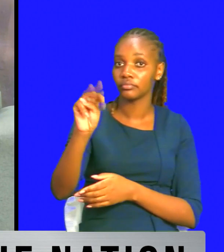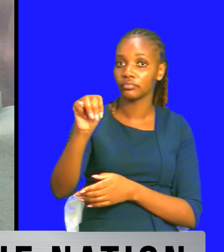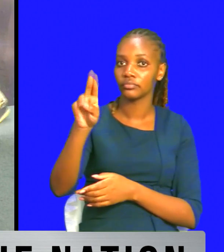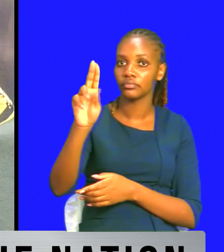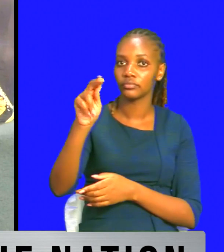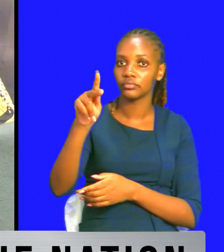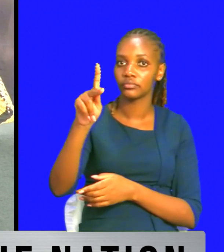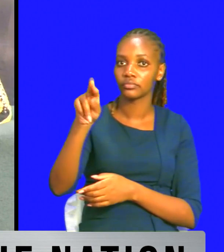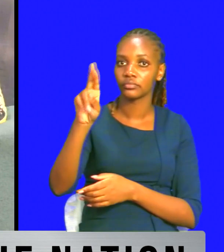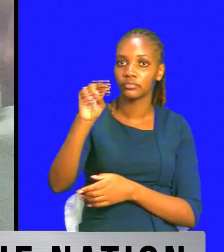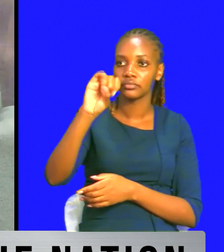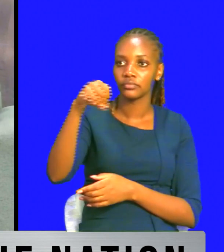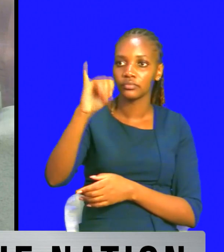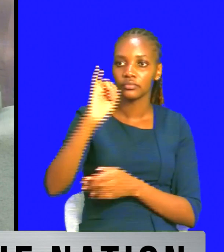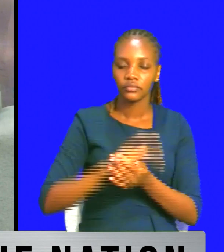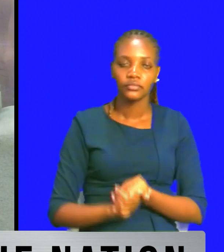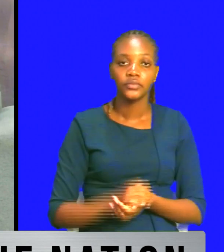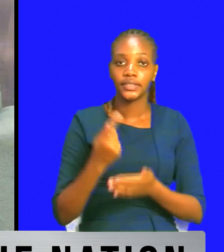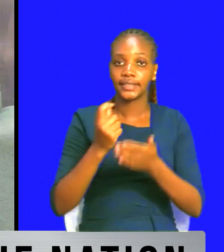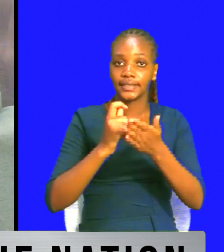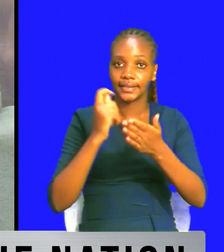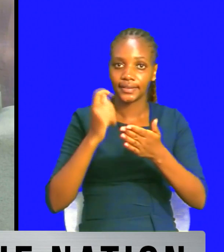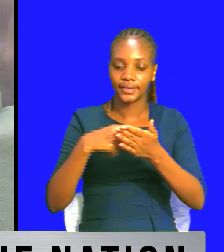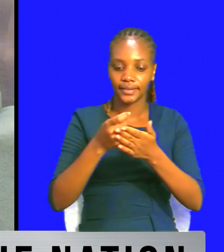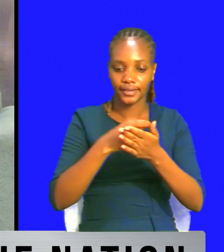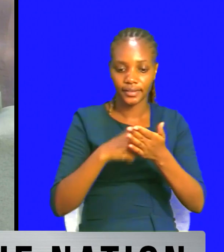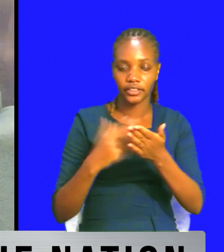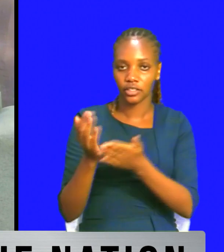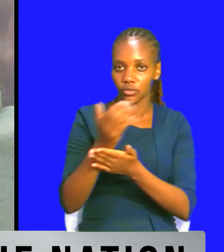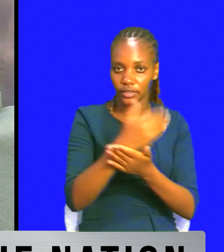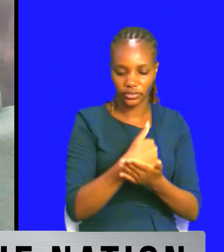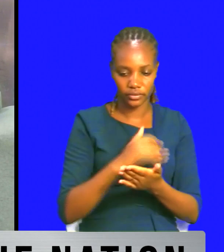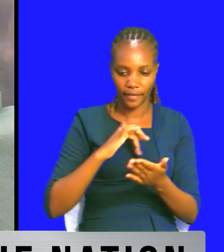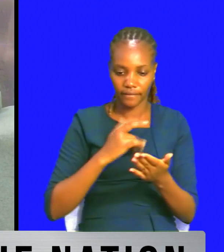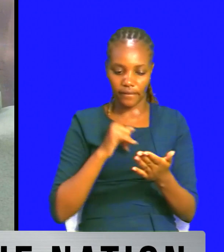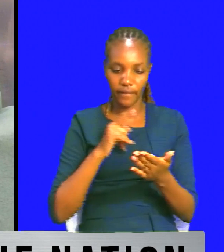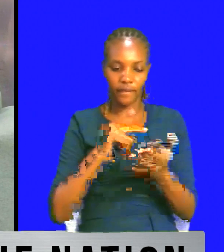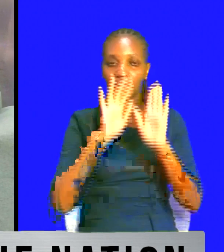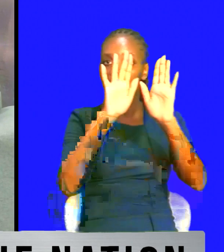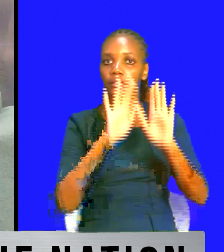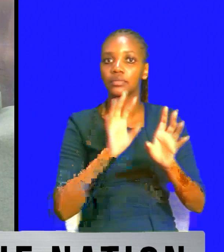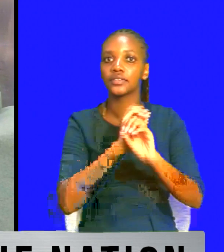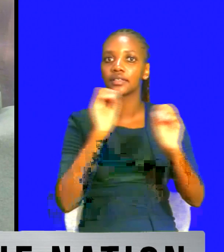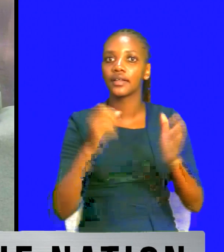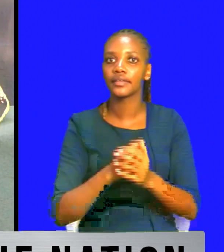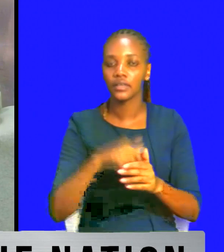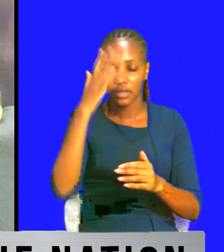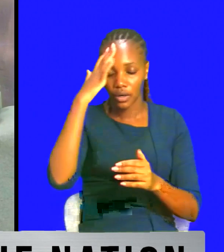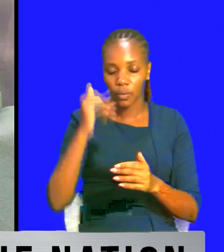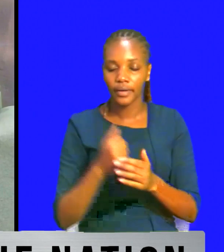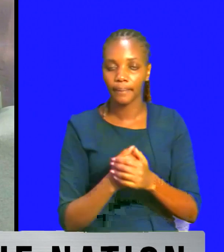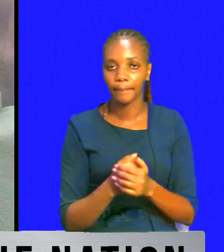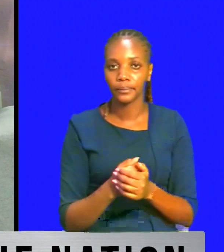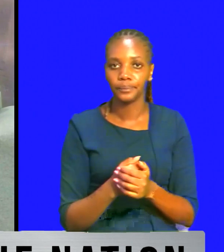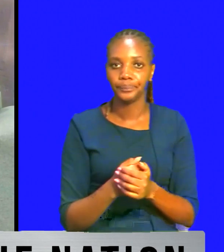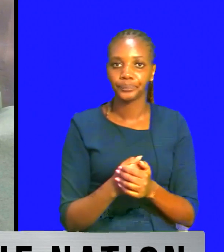Yes, and the signature collections looks to be unfocused in my view, because it is being collected to withdraw sovereignty. What I